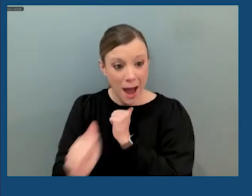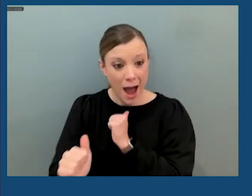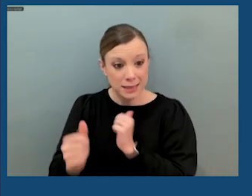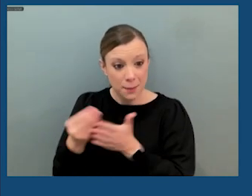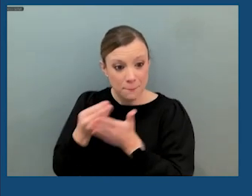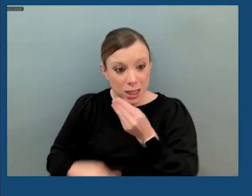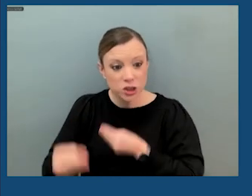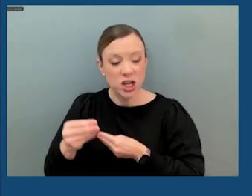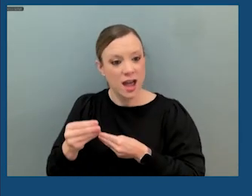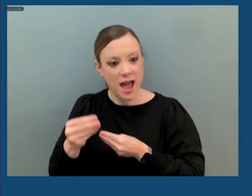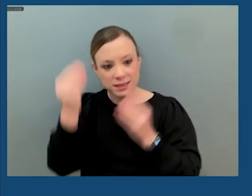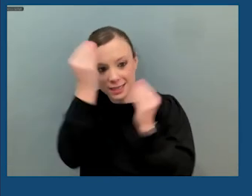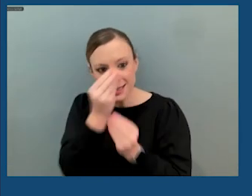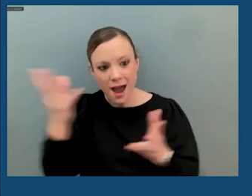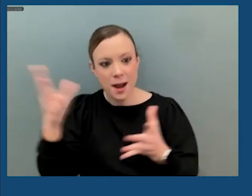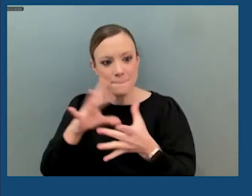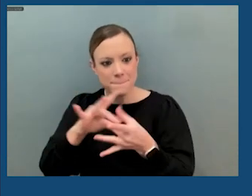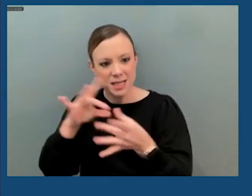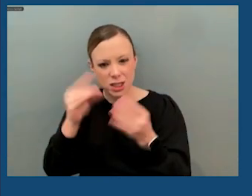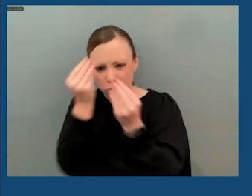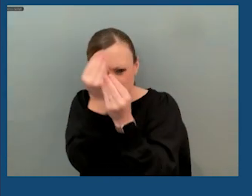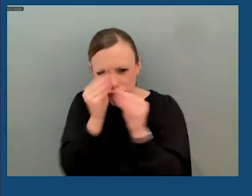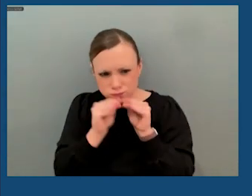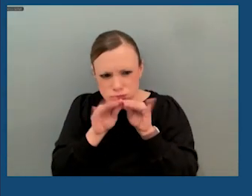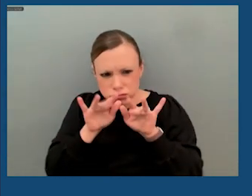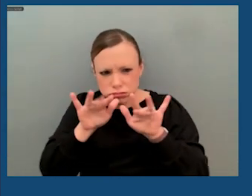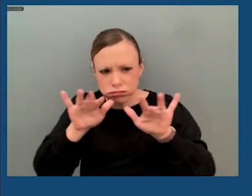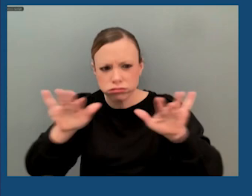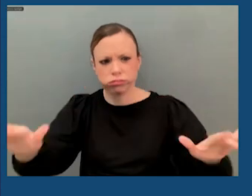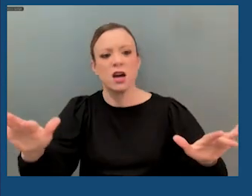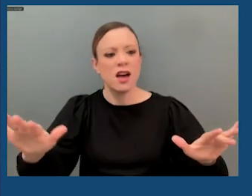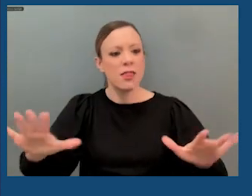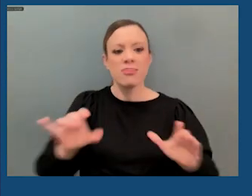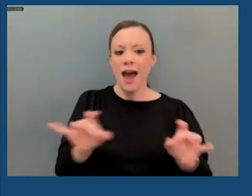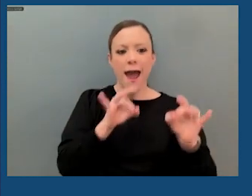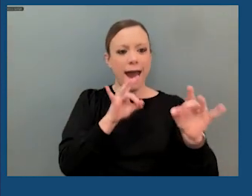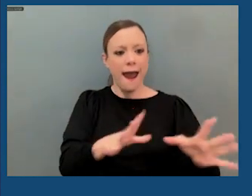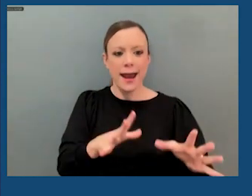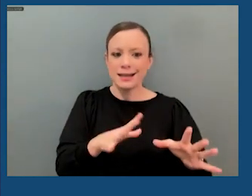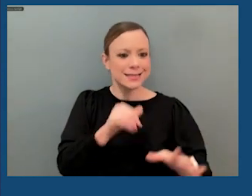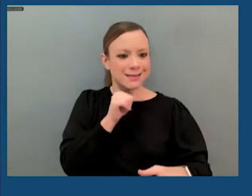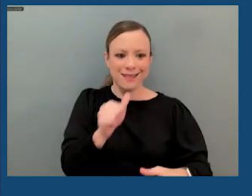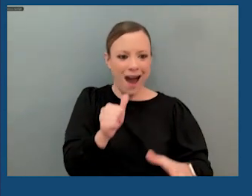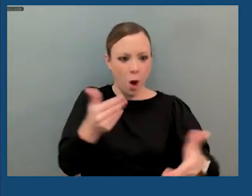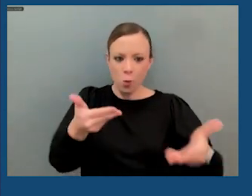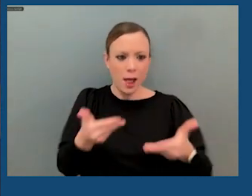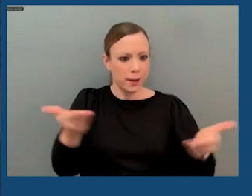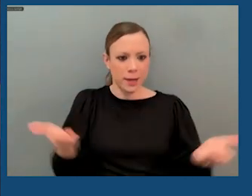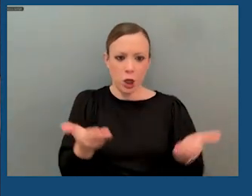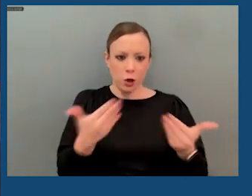message to all New Yorkers that hate is not welcome in our state. Thank you.